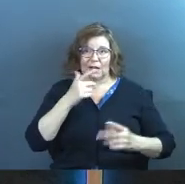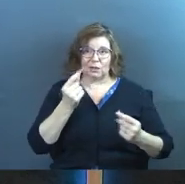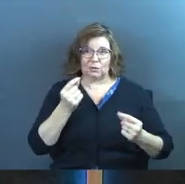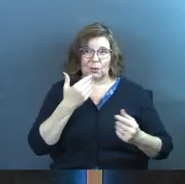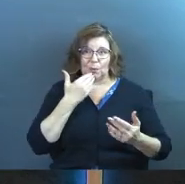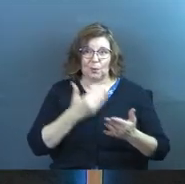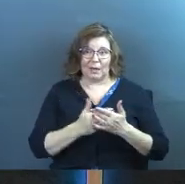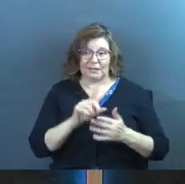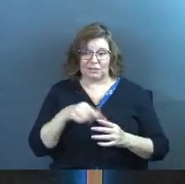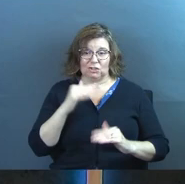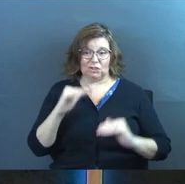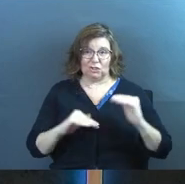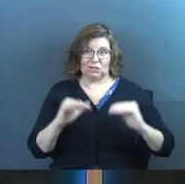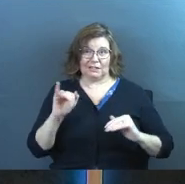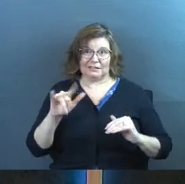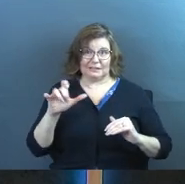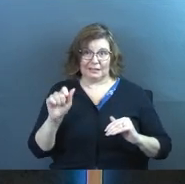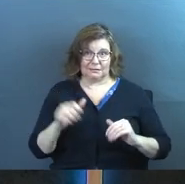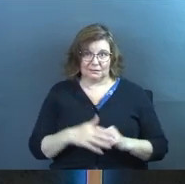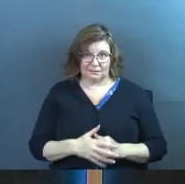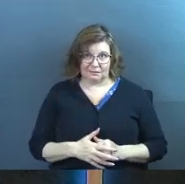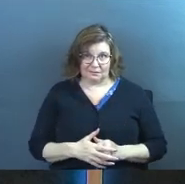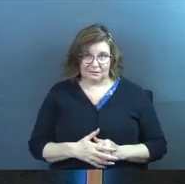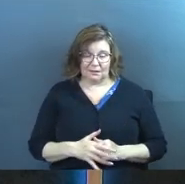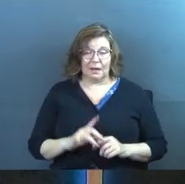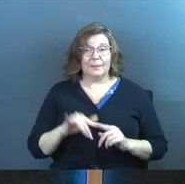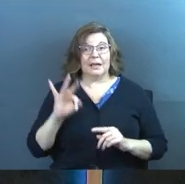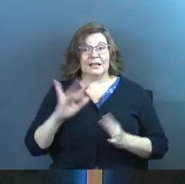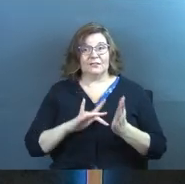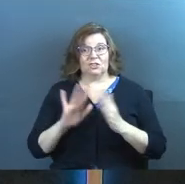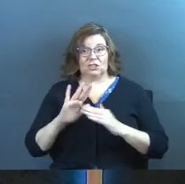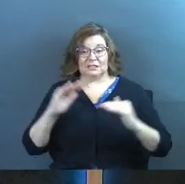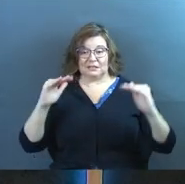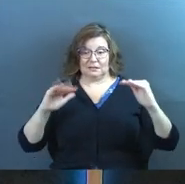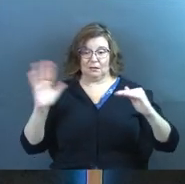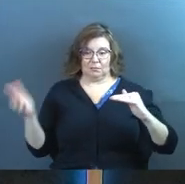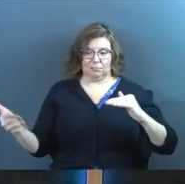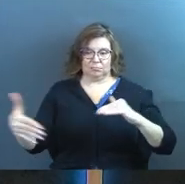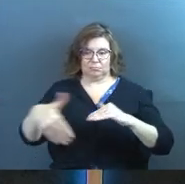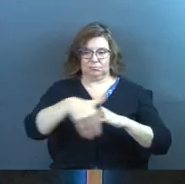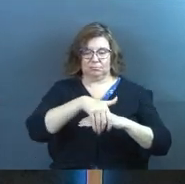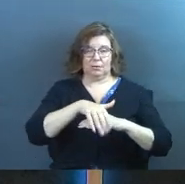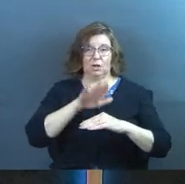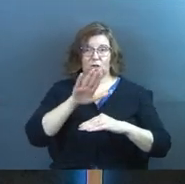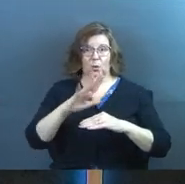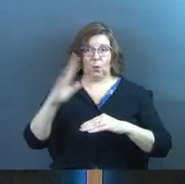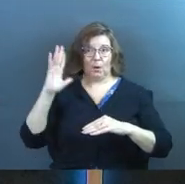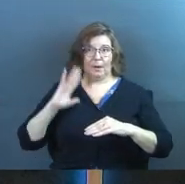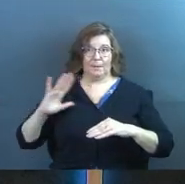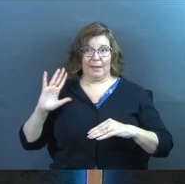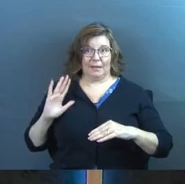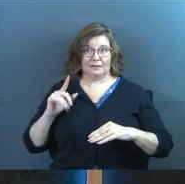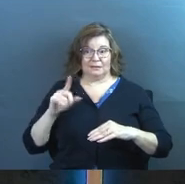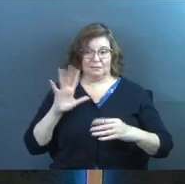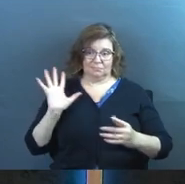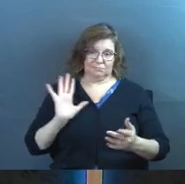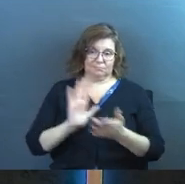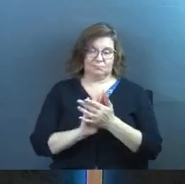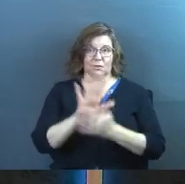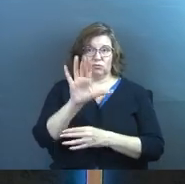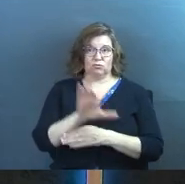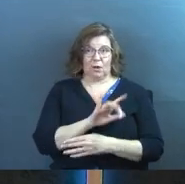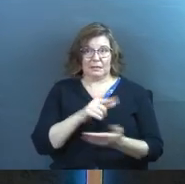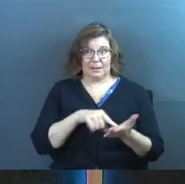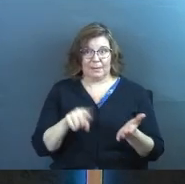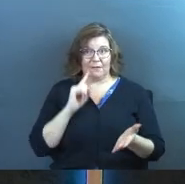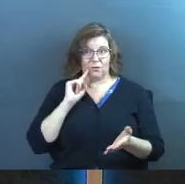going to do well if it's justice scales. But if Jesus nailed your past to his cross and paid